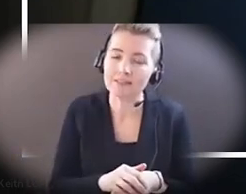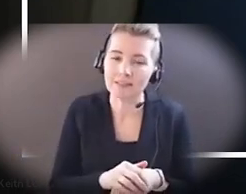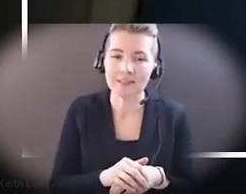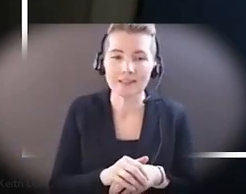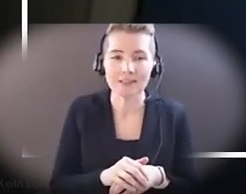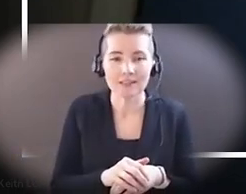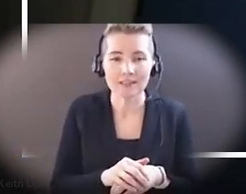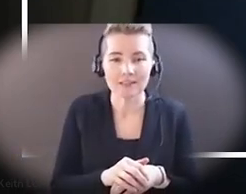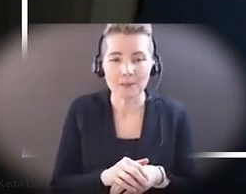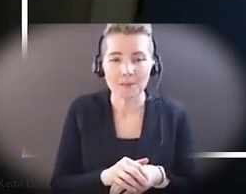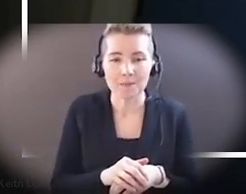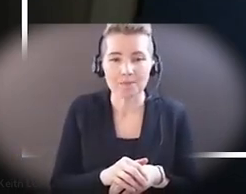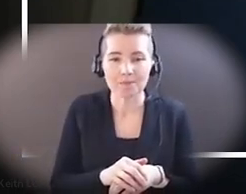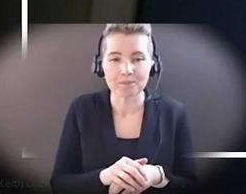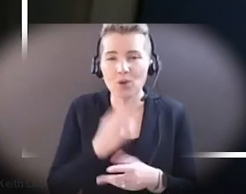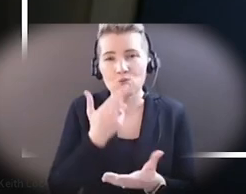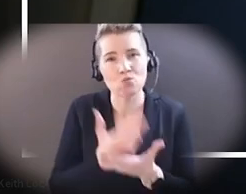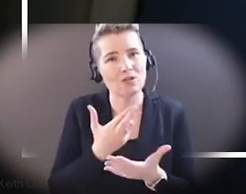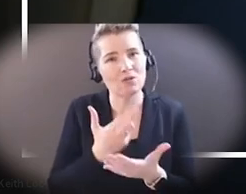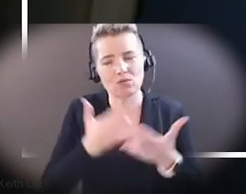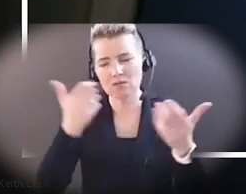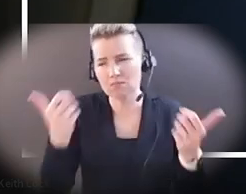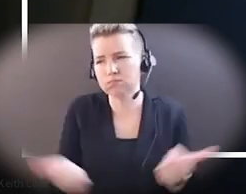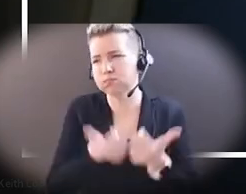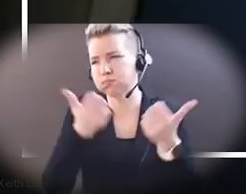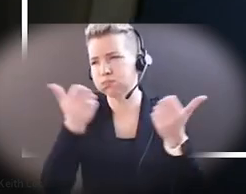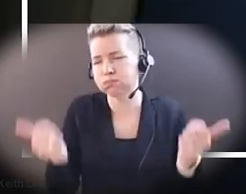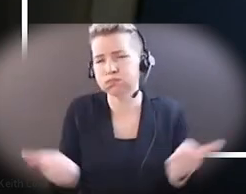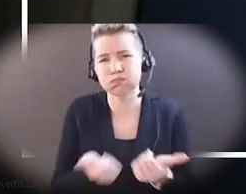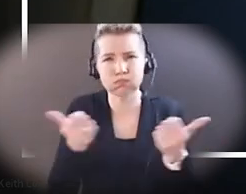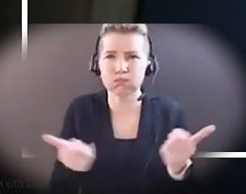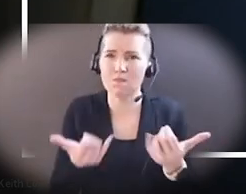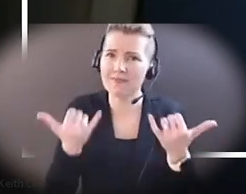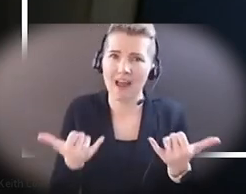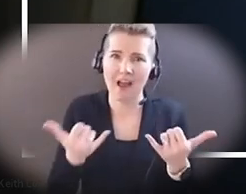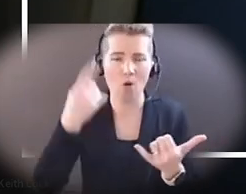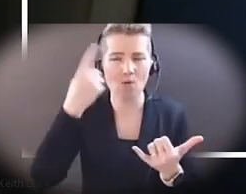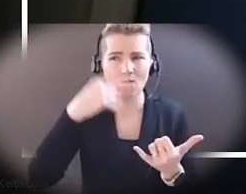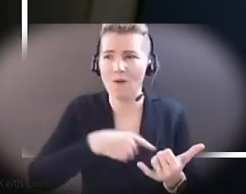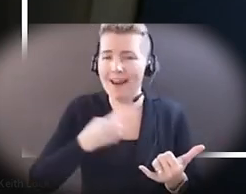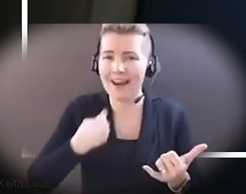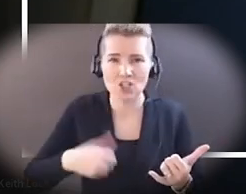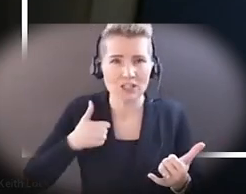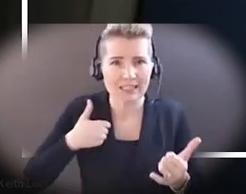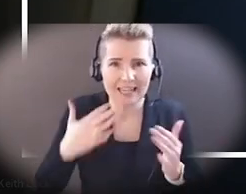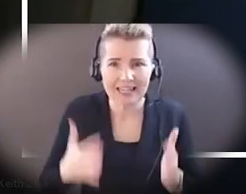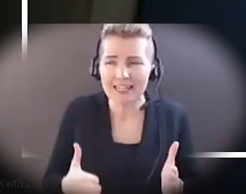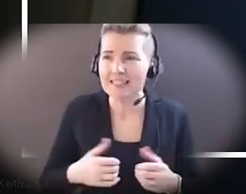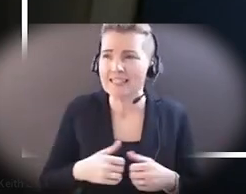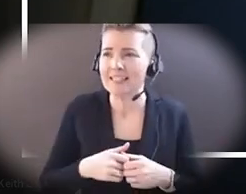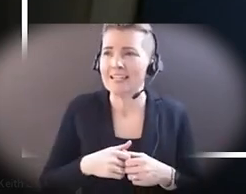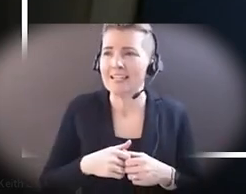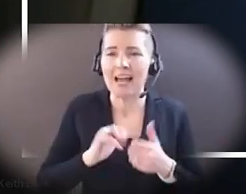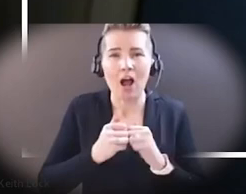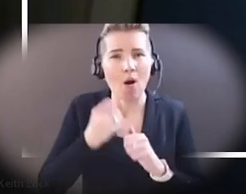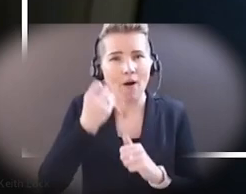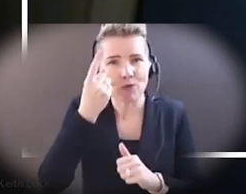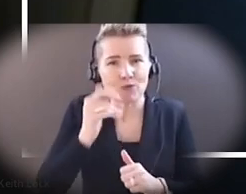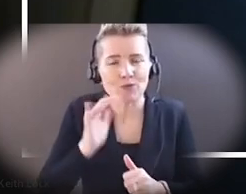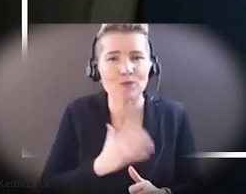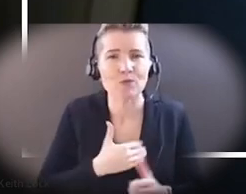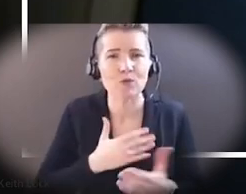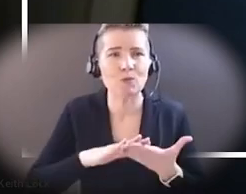of resources now for understanding the community,